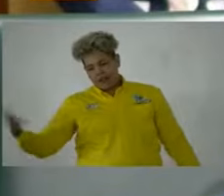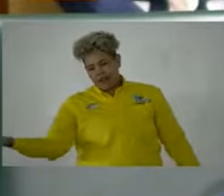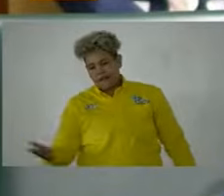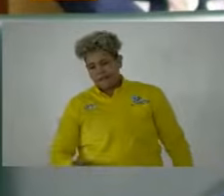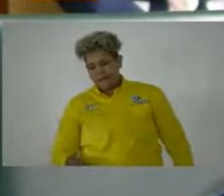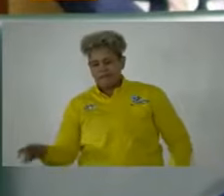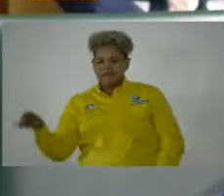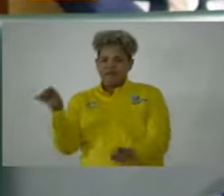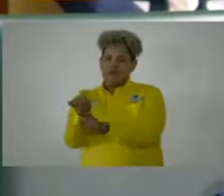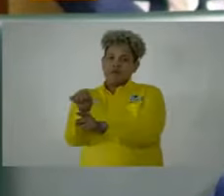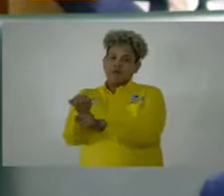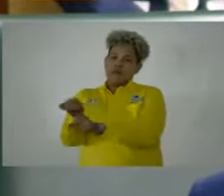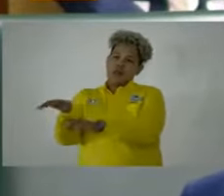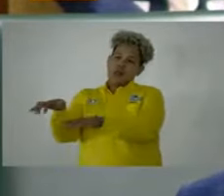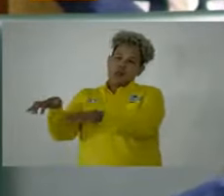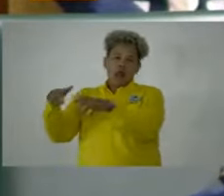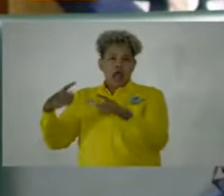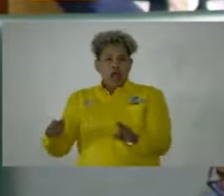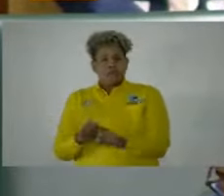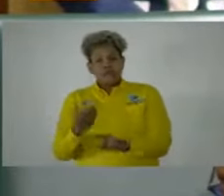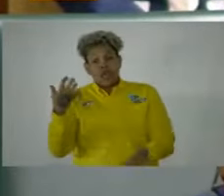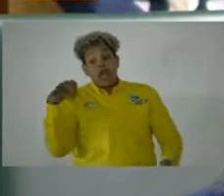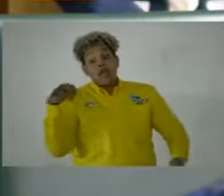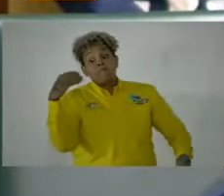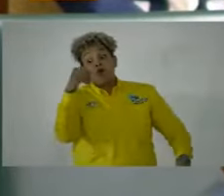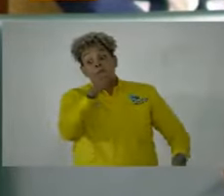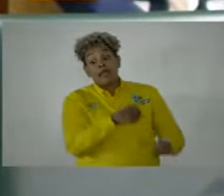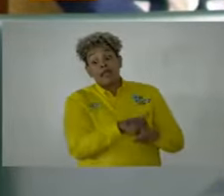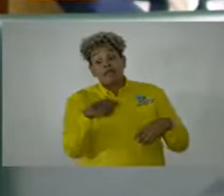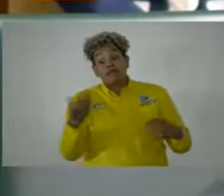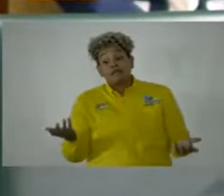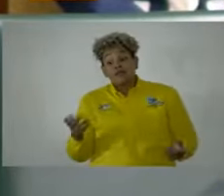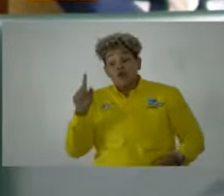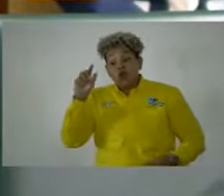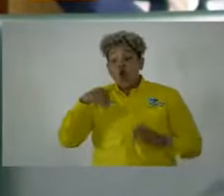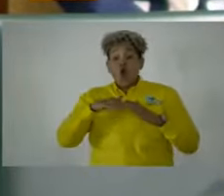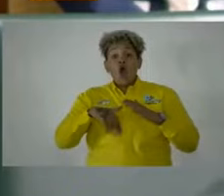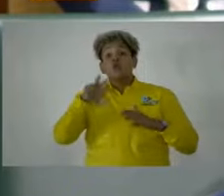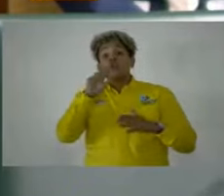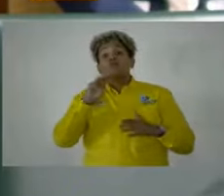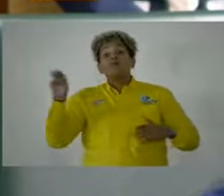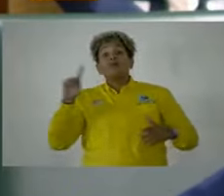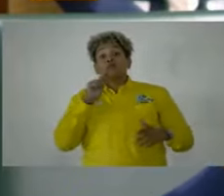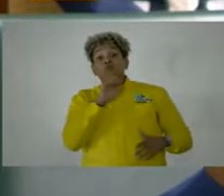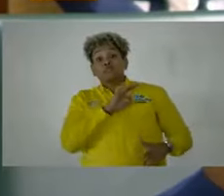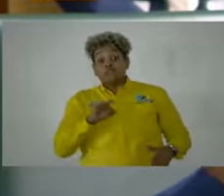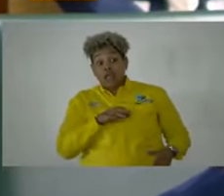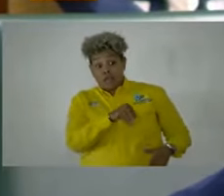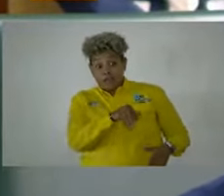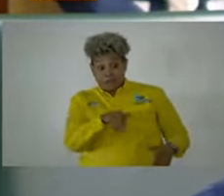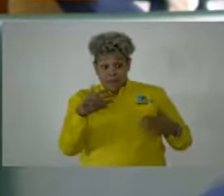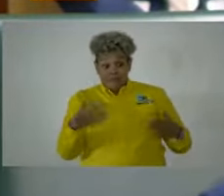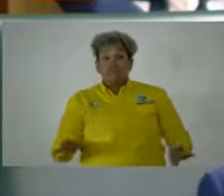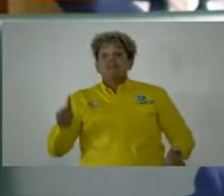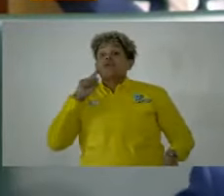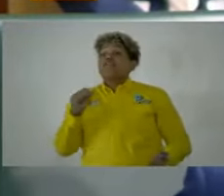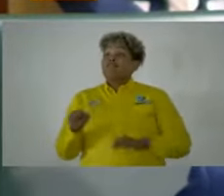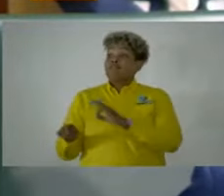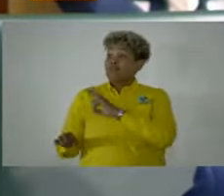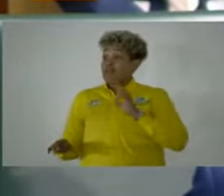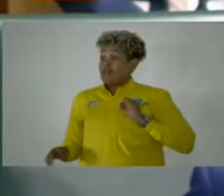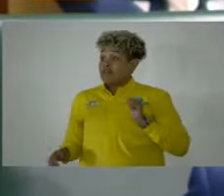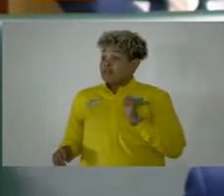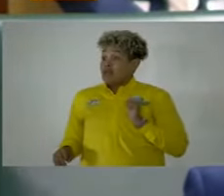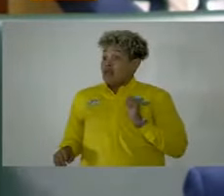Minister, an employer paying under $3 million to an employee, and the employee